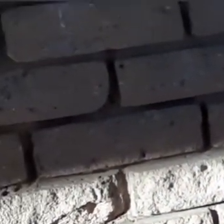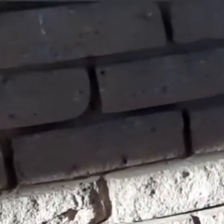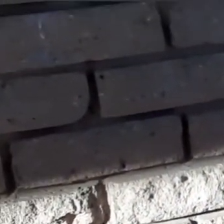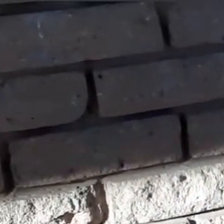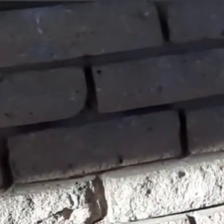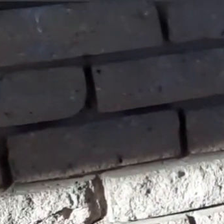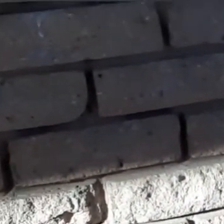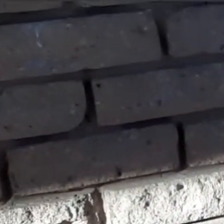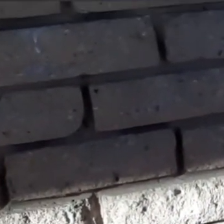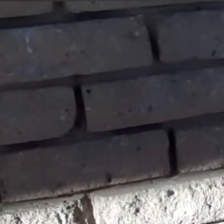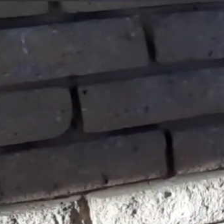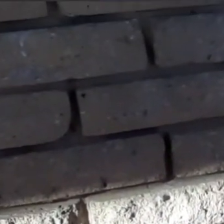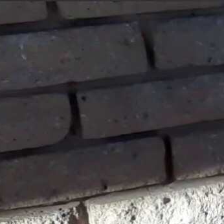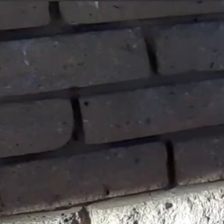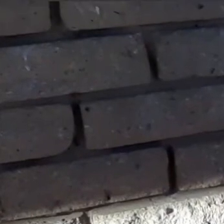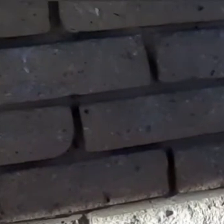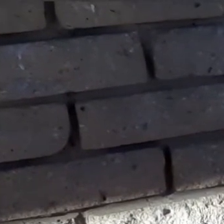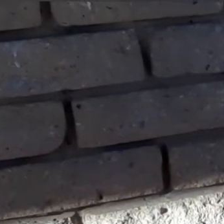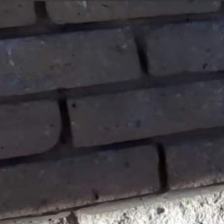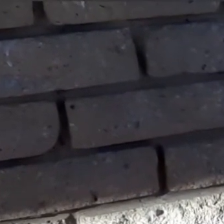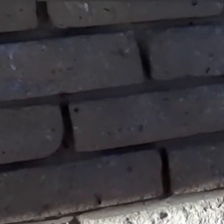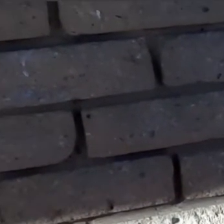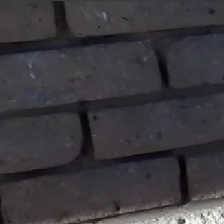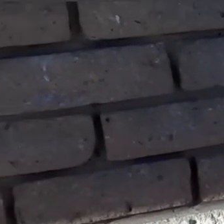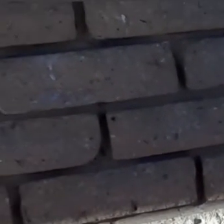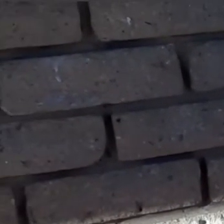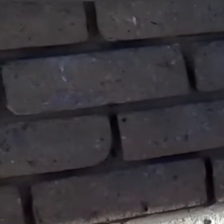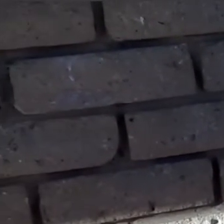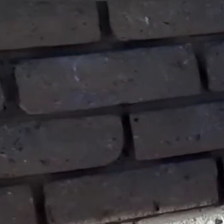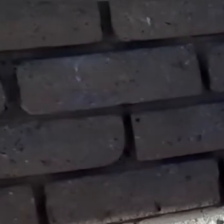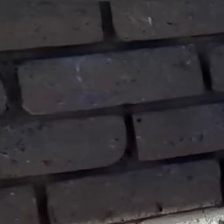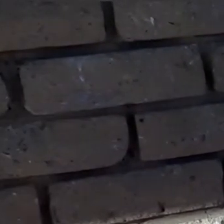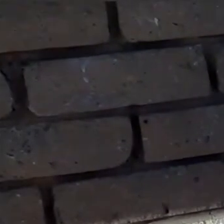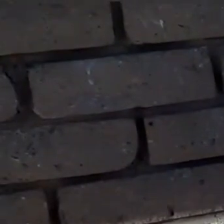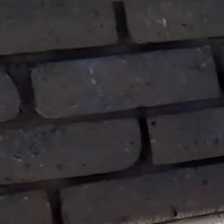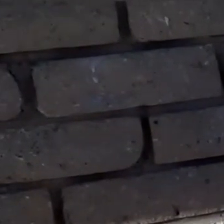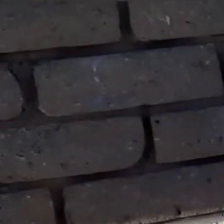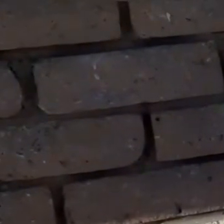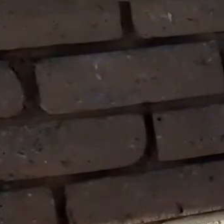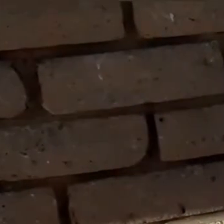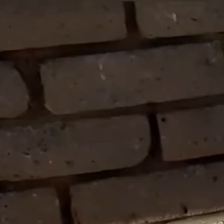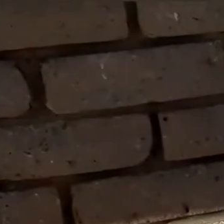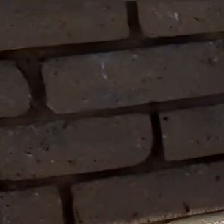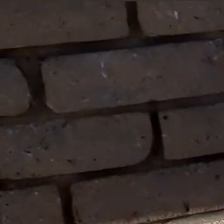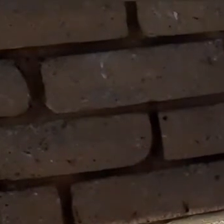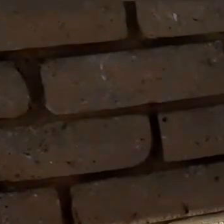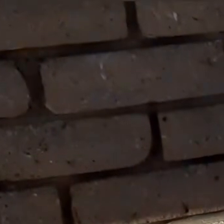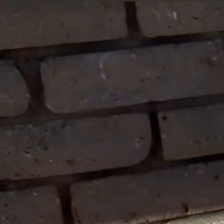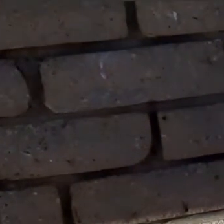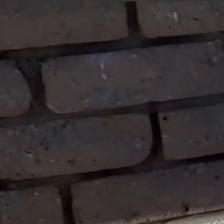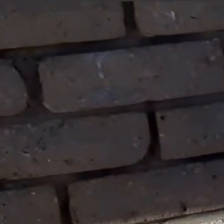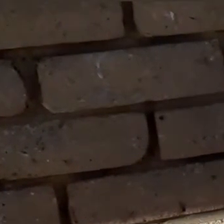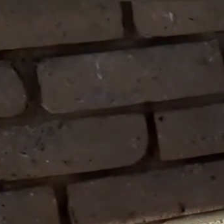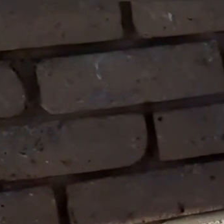kids are engaged in this way. So those who cannot afford to do online teaching, we have created a second option for them where they can have a booklet for the whole